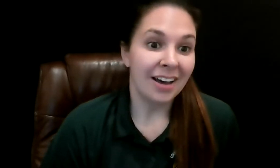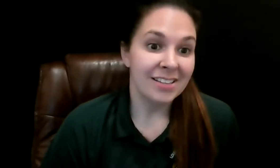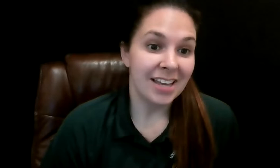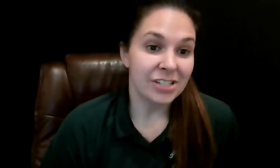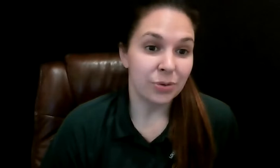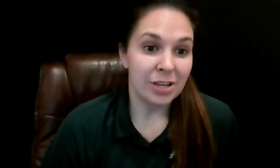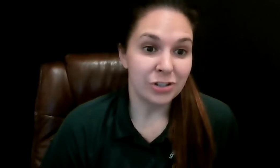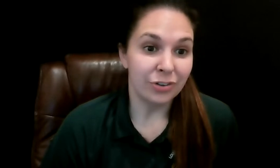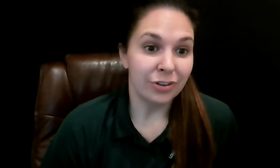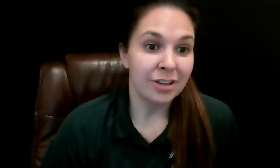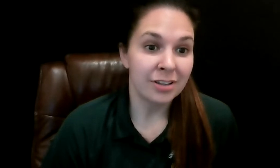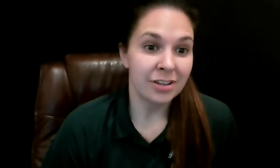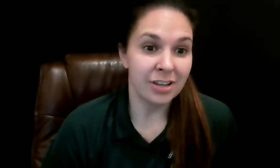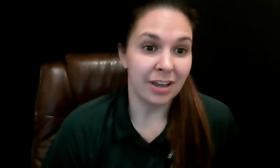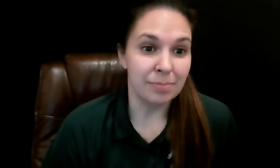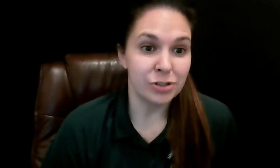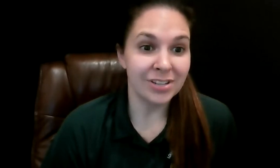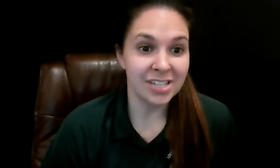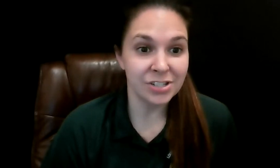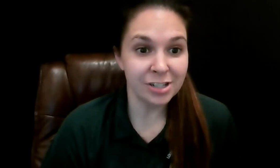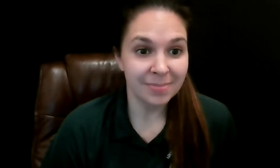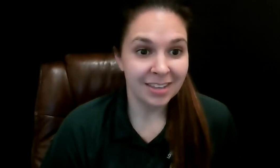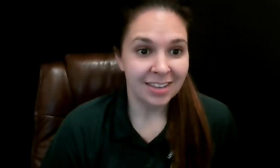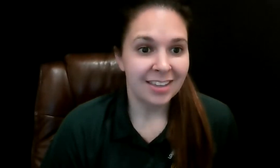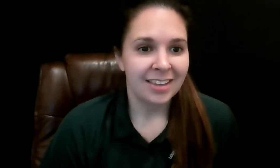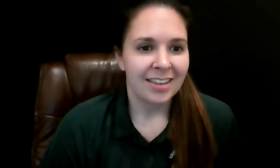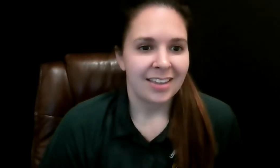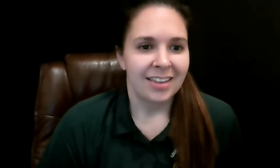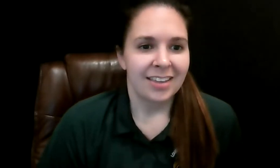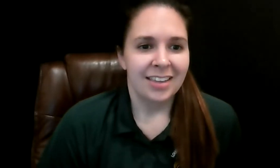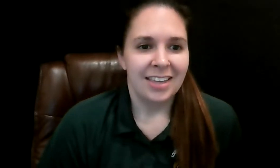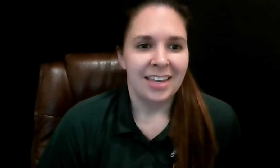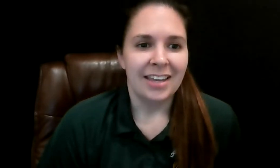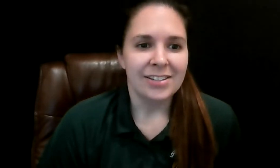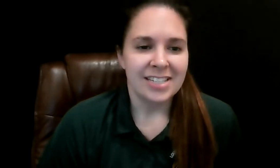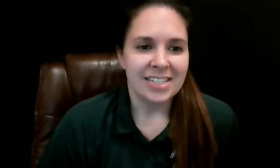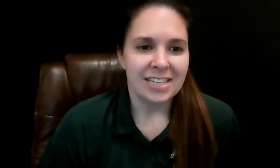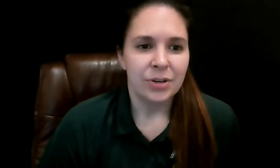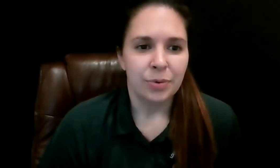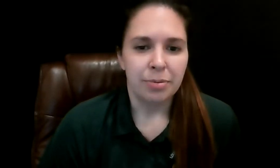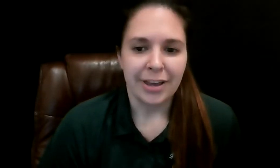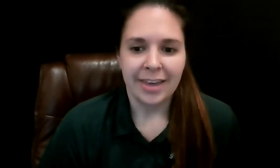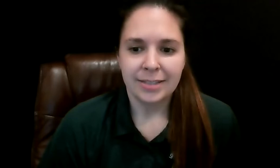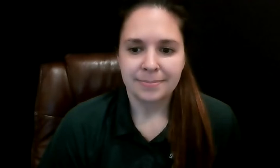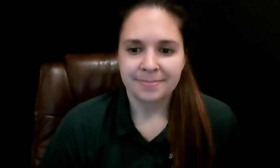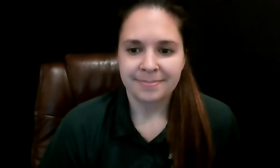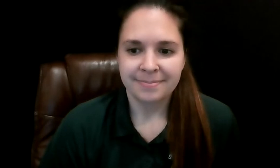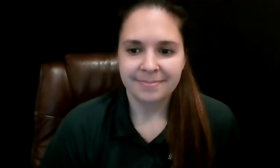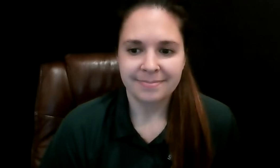You can contact your regional service center and LCD will provide